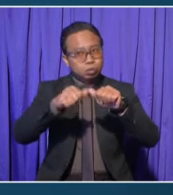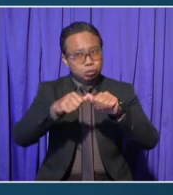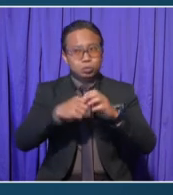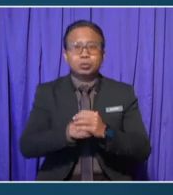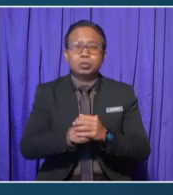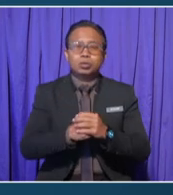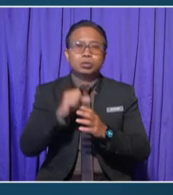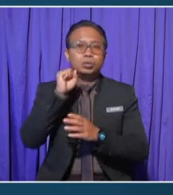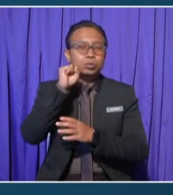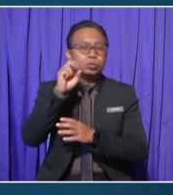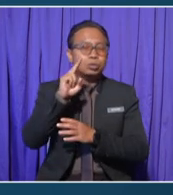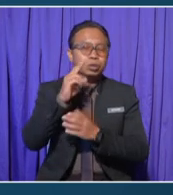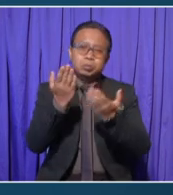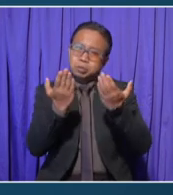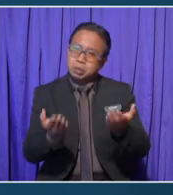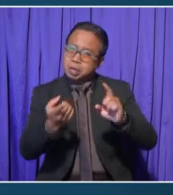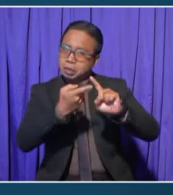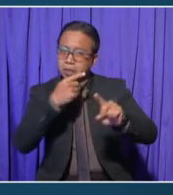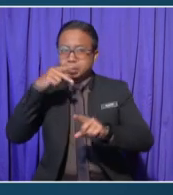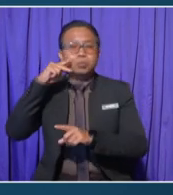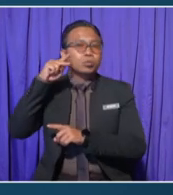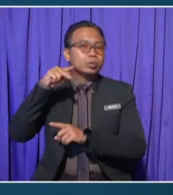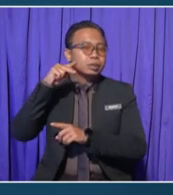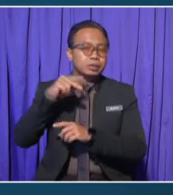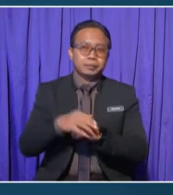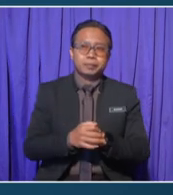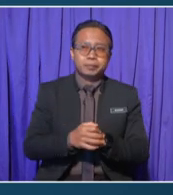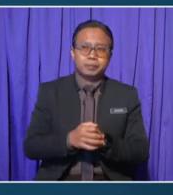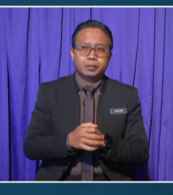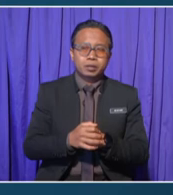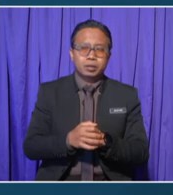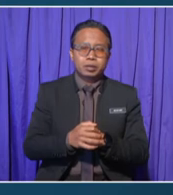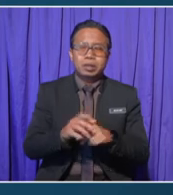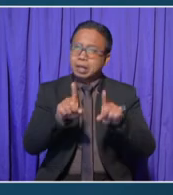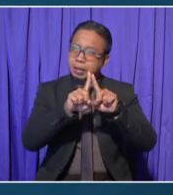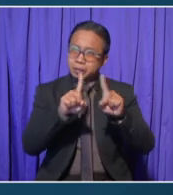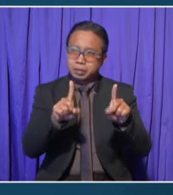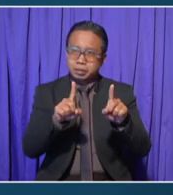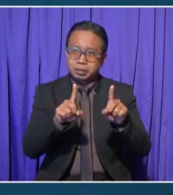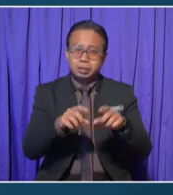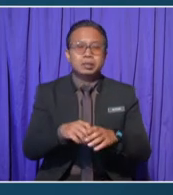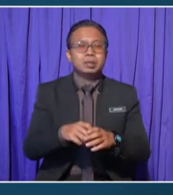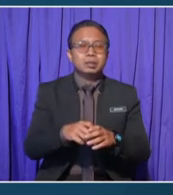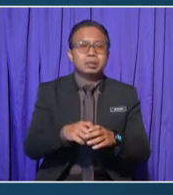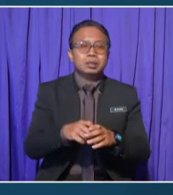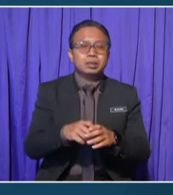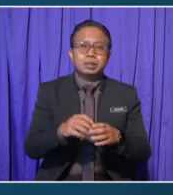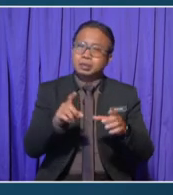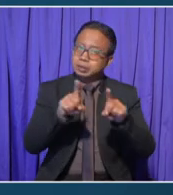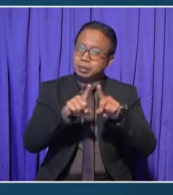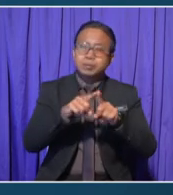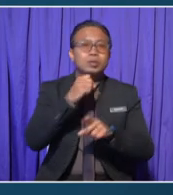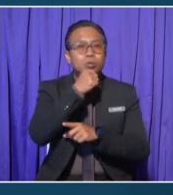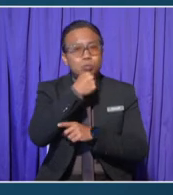is heavier than Puteri. Although Puteri and Susan are of the same